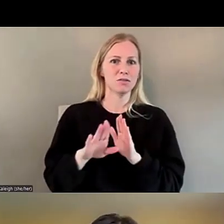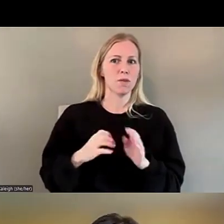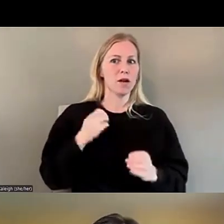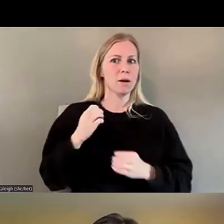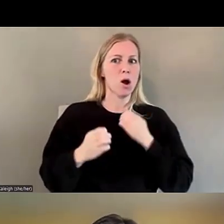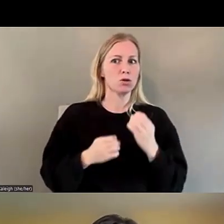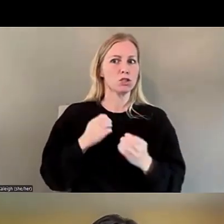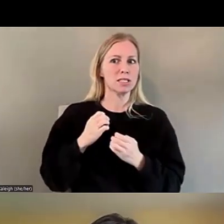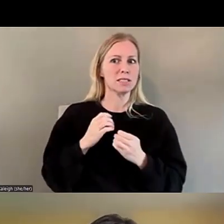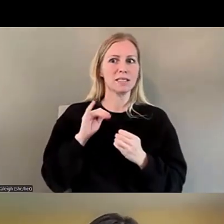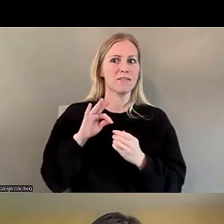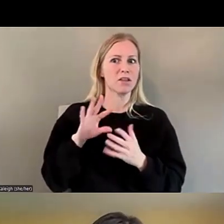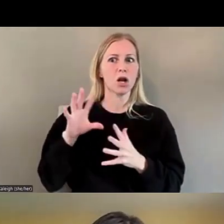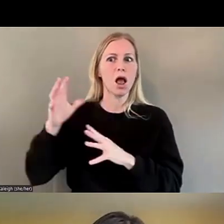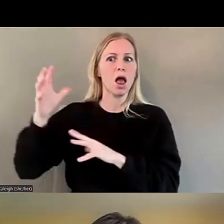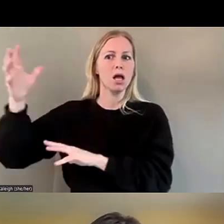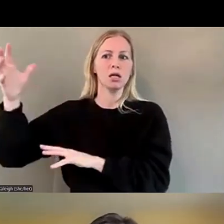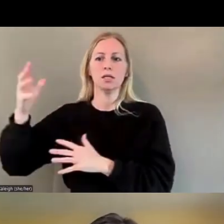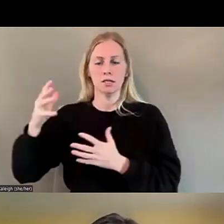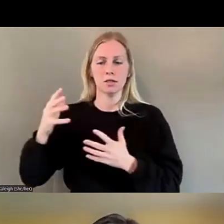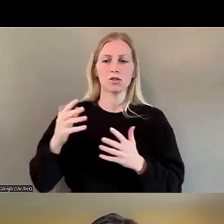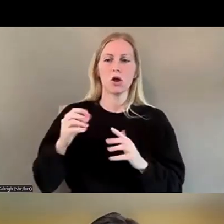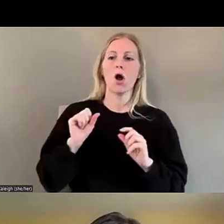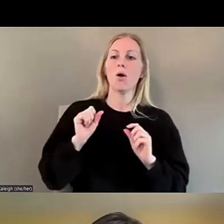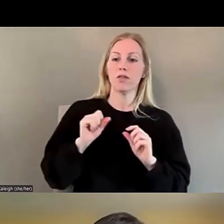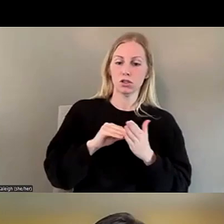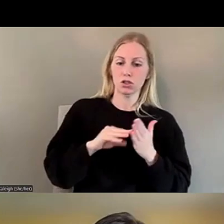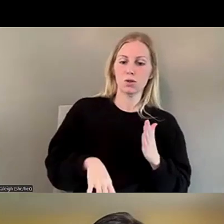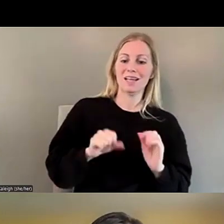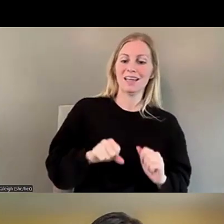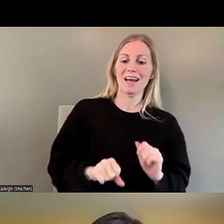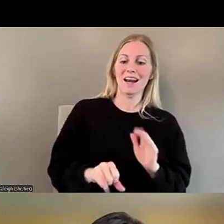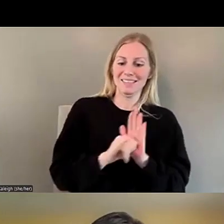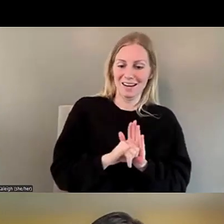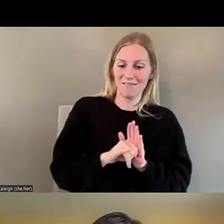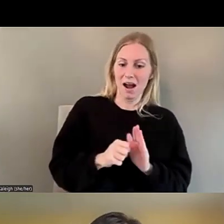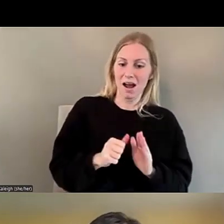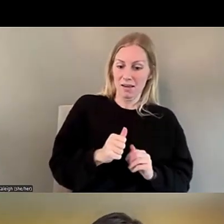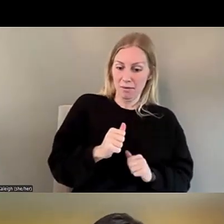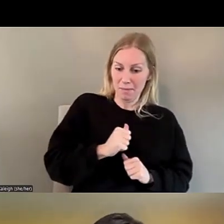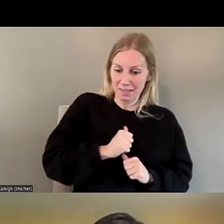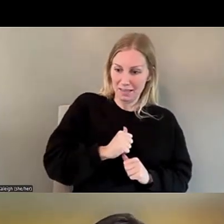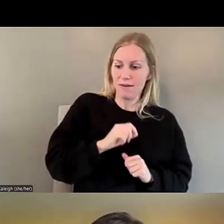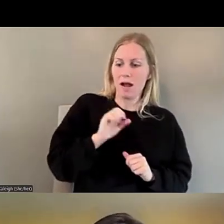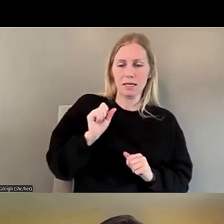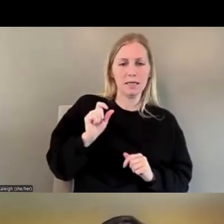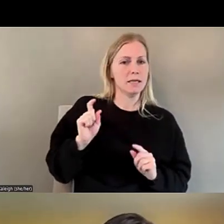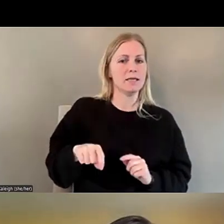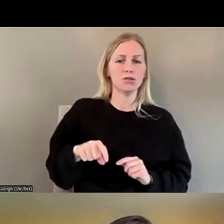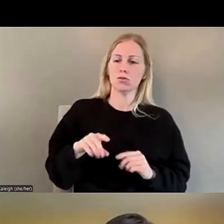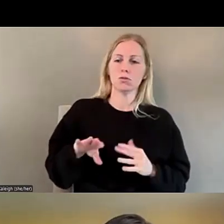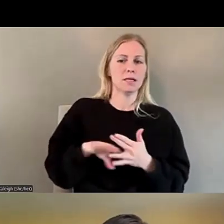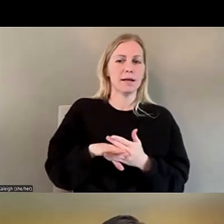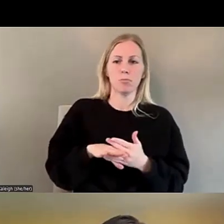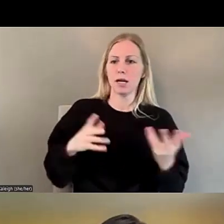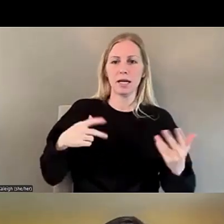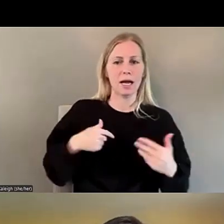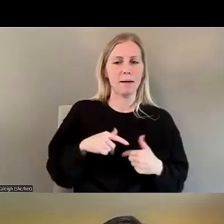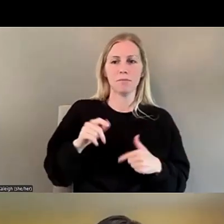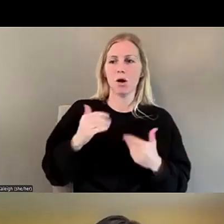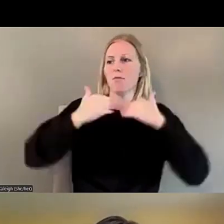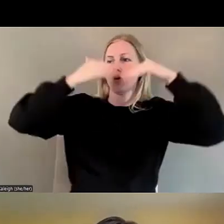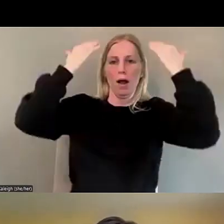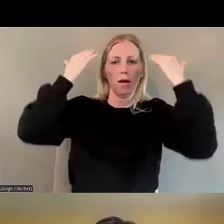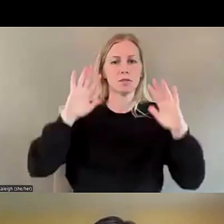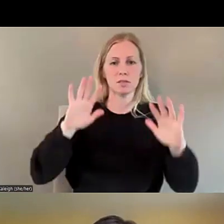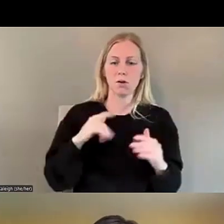they themselves can identify that they need to take a break and maybe need to move to like a corner of the class that is